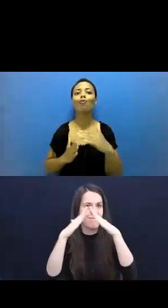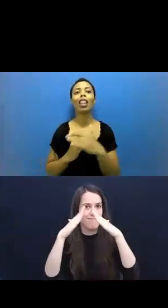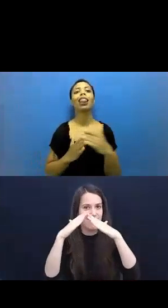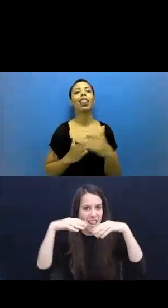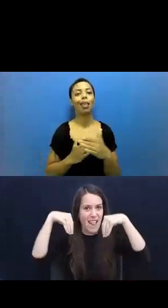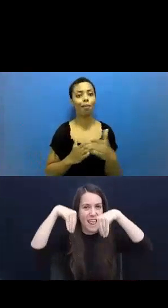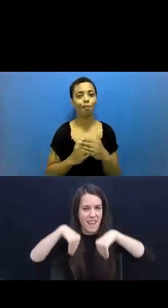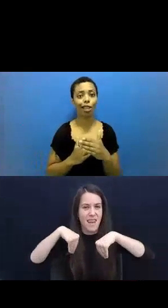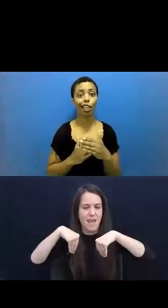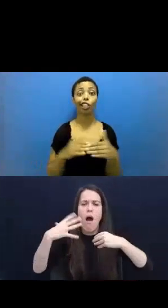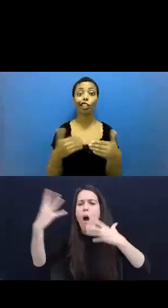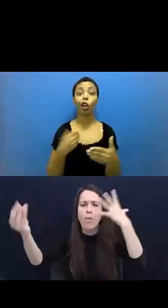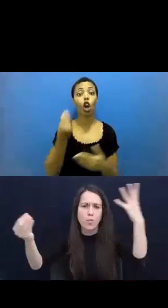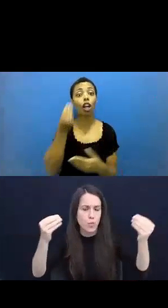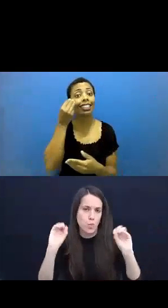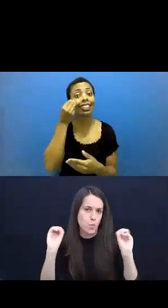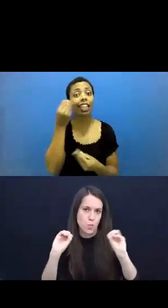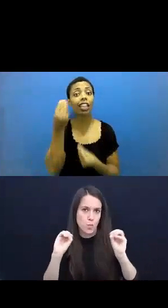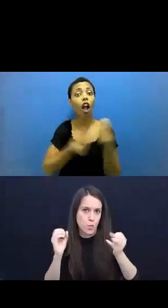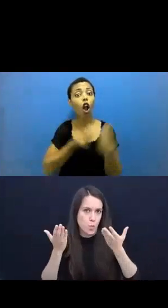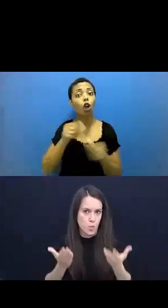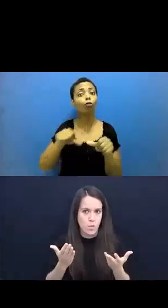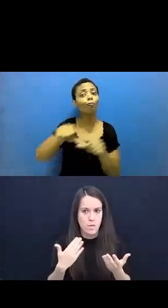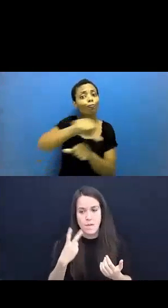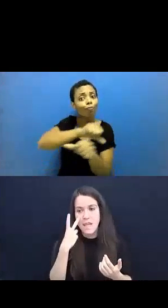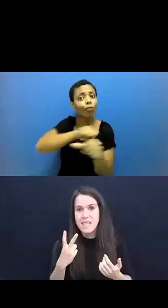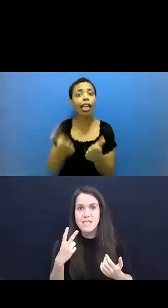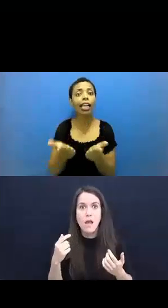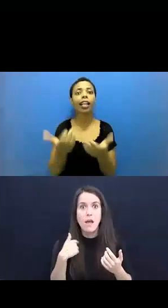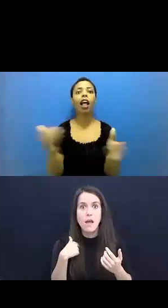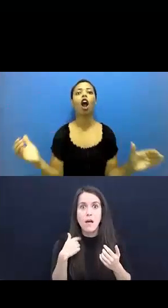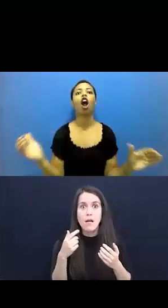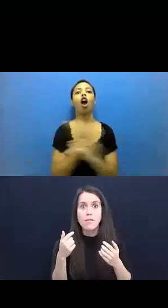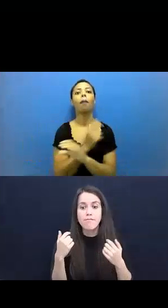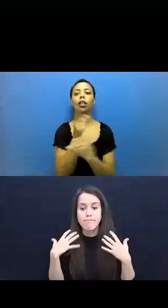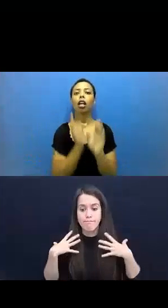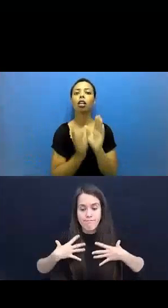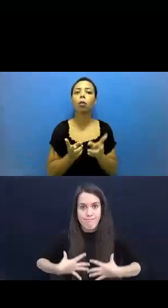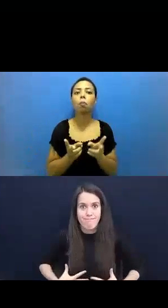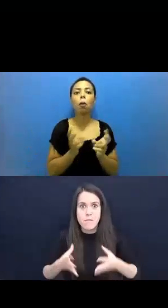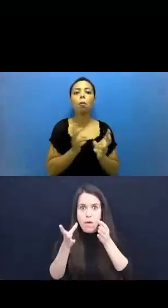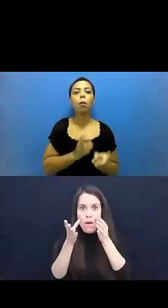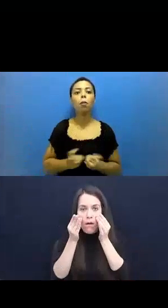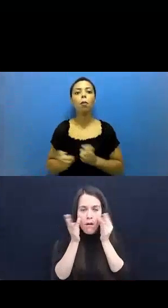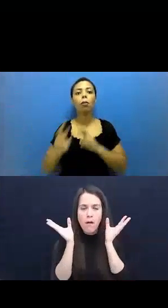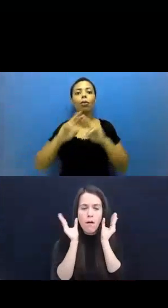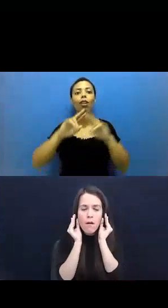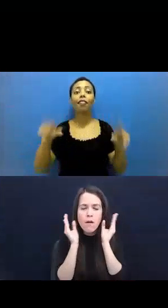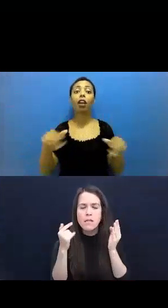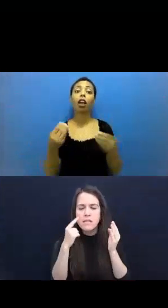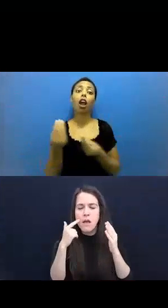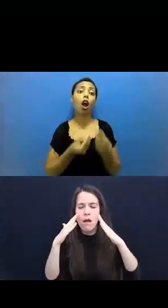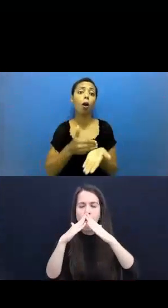worst-case scenario, that is, complete dual sensory loss of the user, as our starting point, where every element